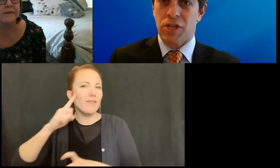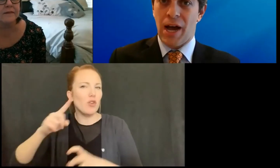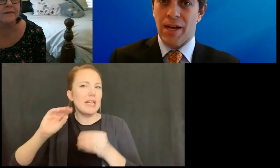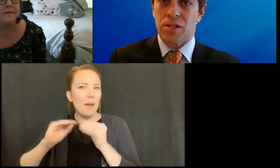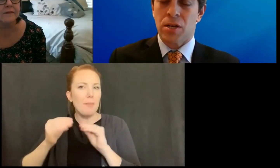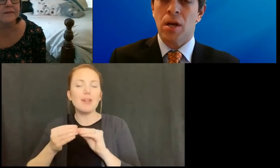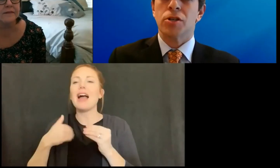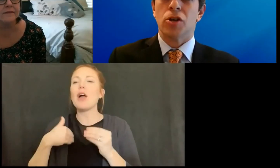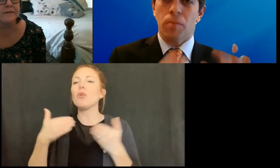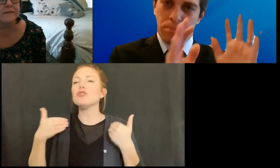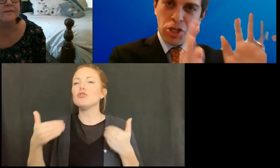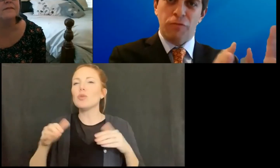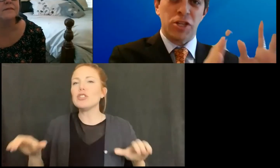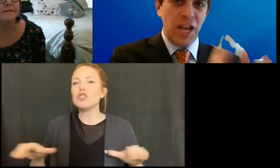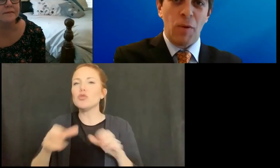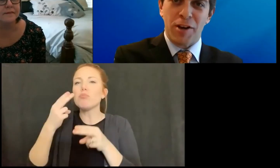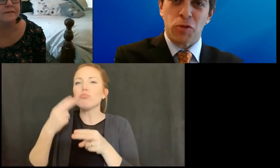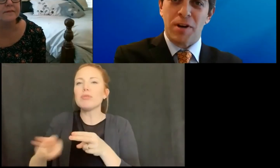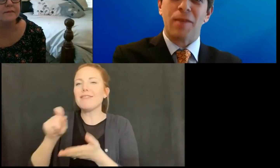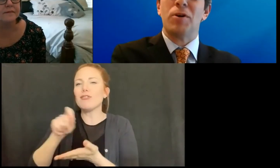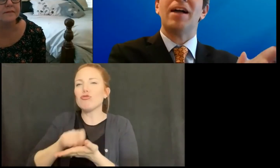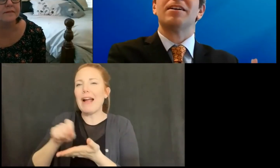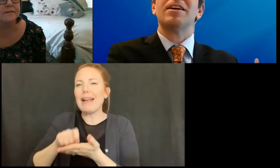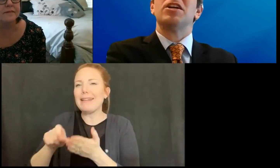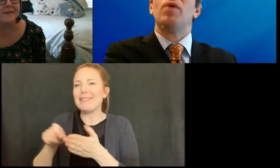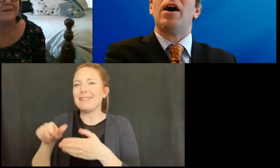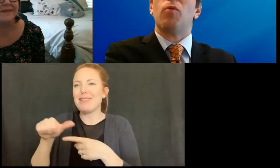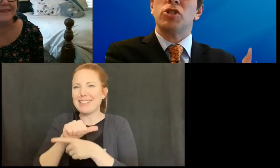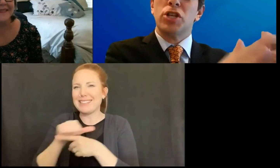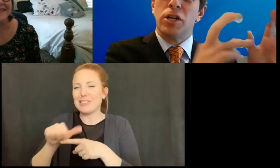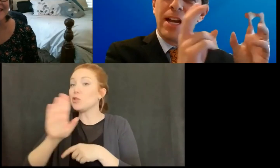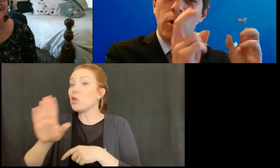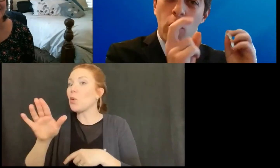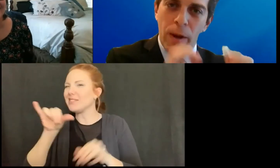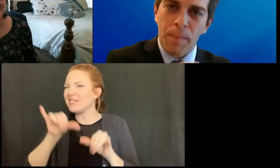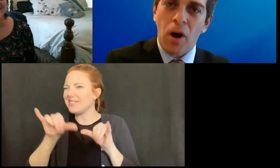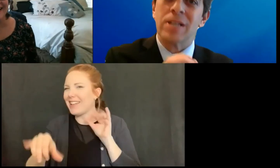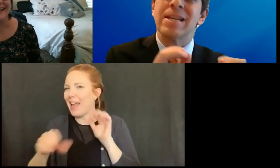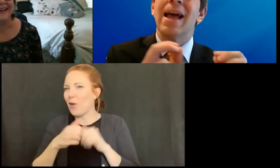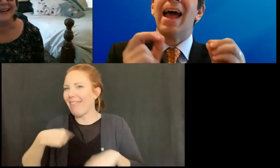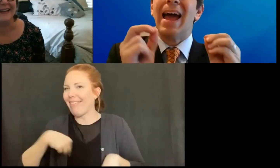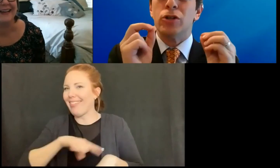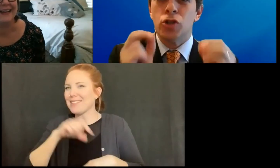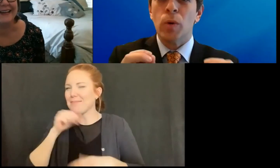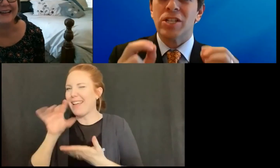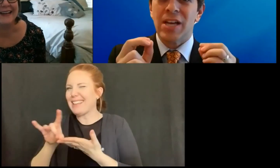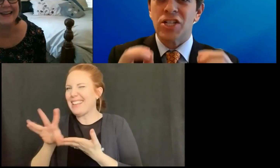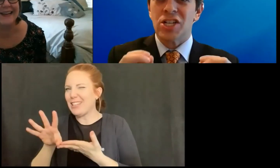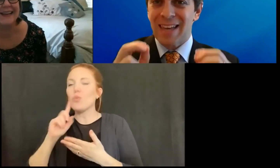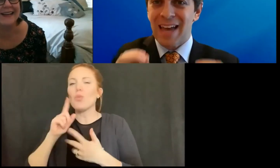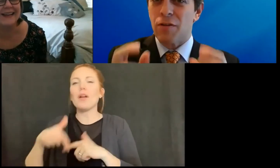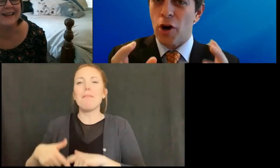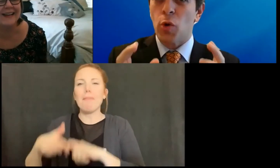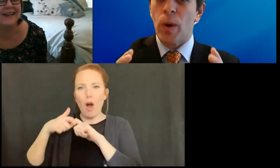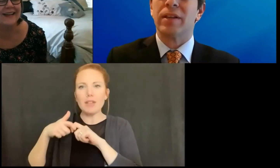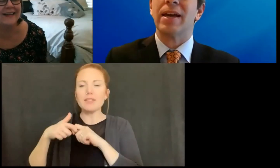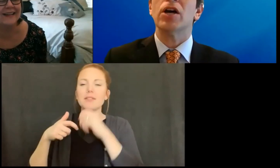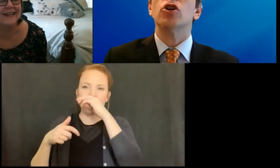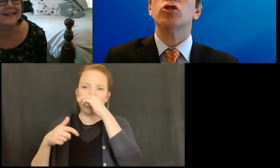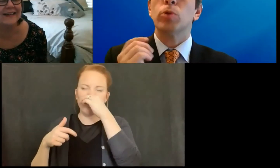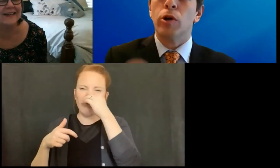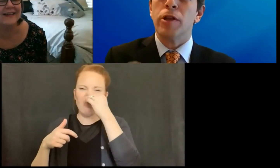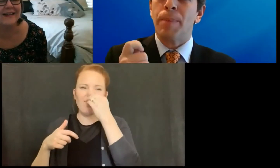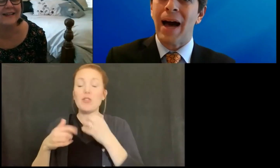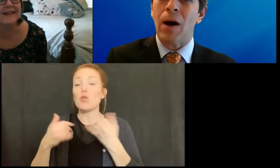skills exercise. So Ms. Shiflet, stay with us. We're not kicking you out. We're just going to take a quick pause and do a session together very